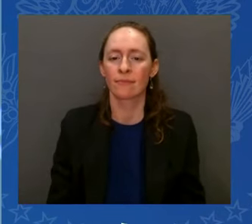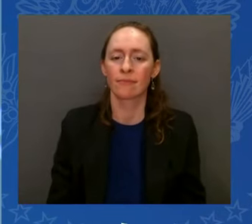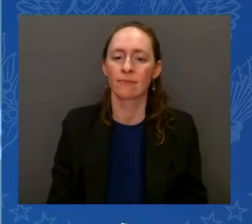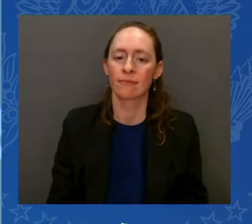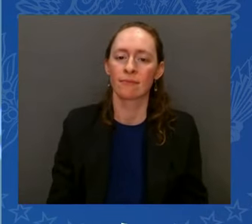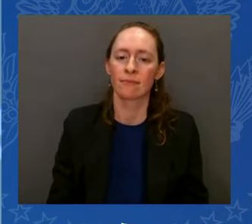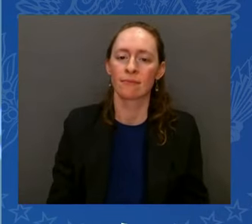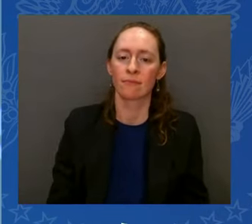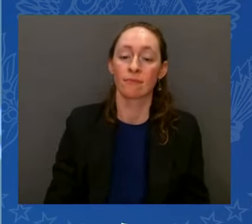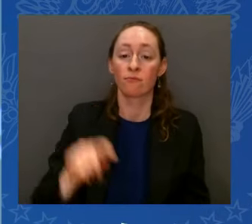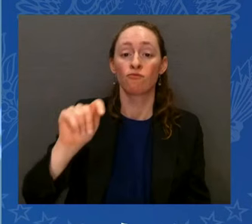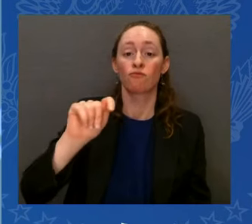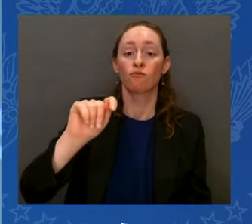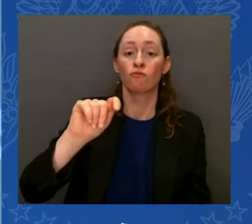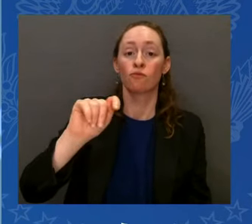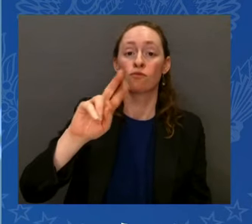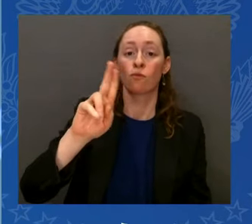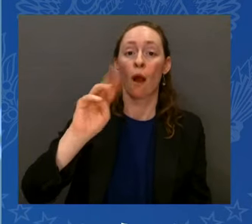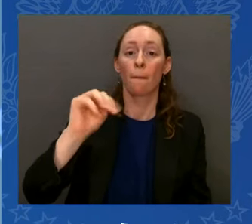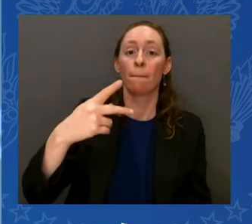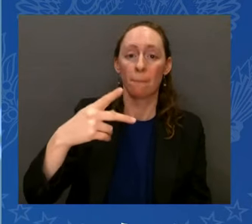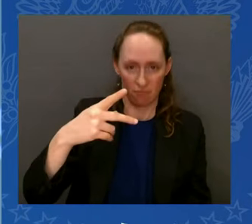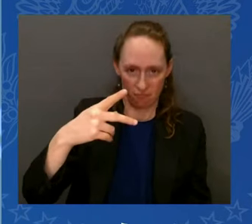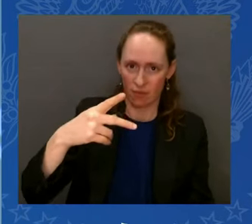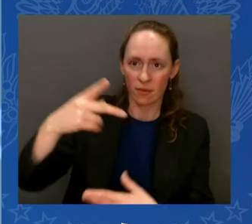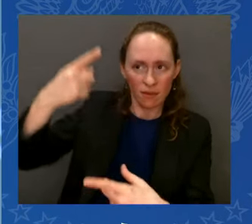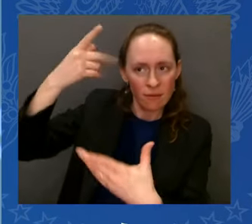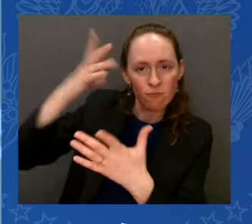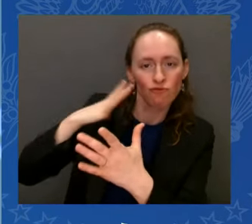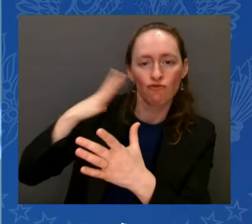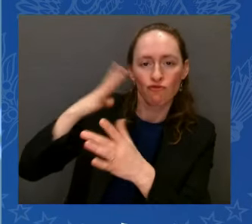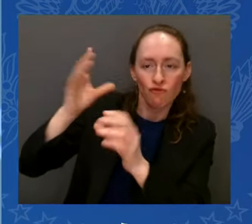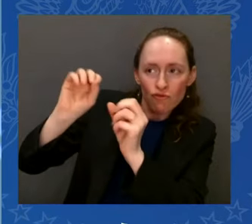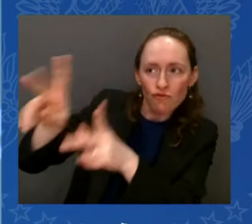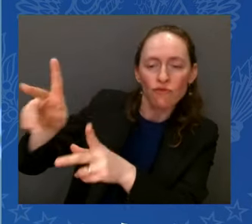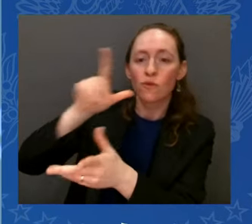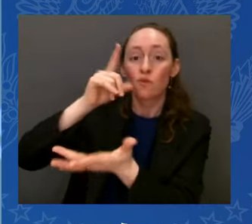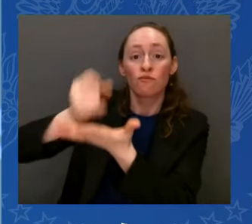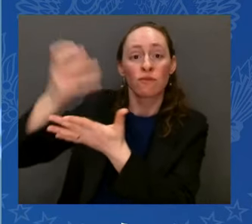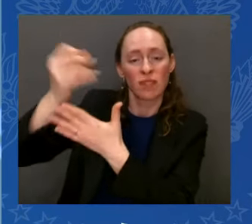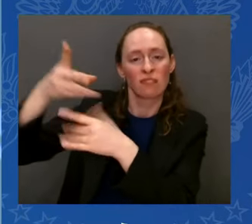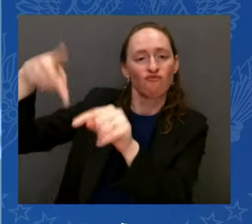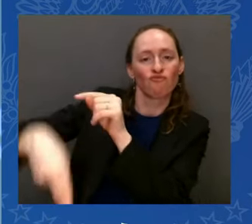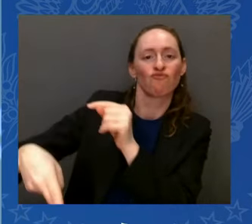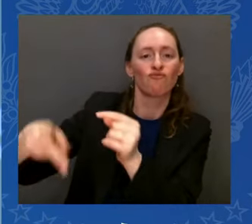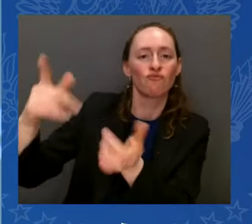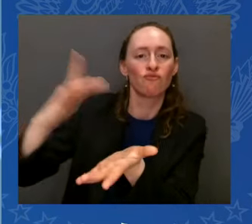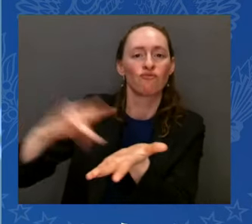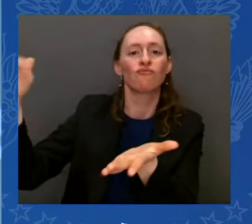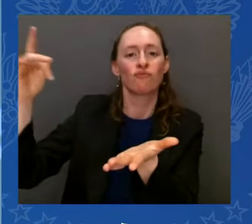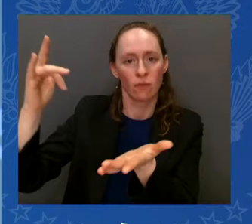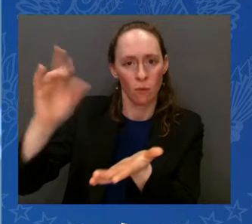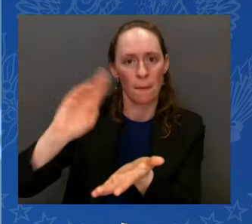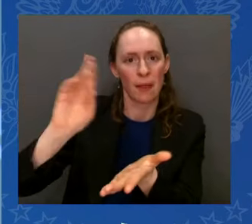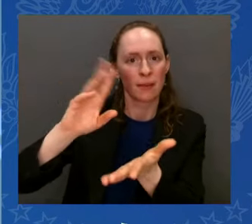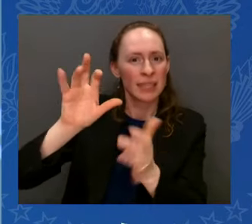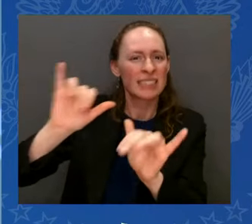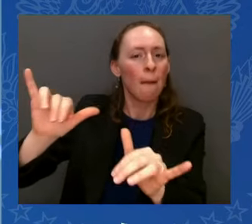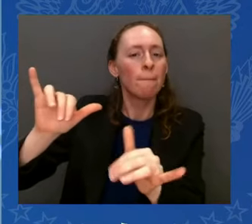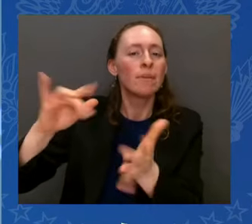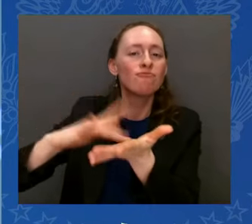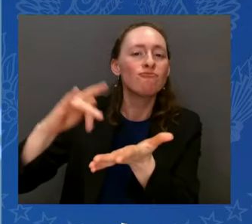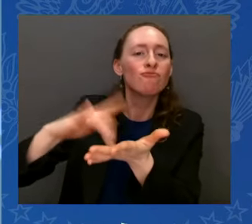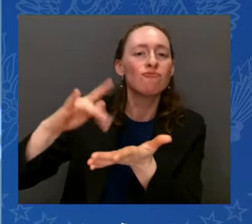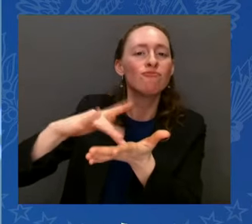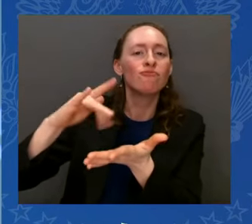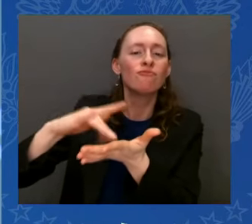Extend it. And guess who gets it? Y'all don't. The point is this. I